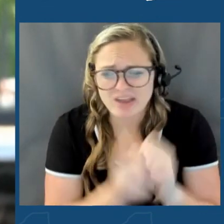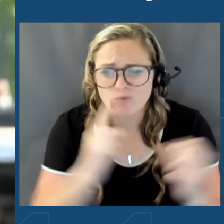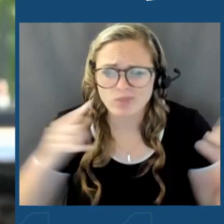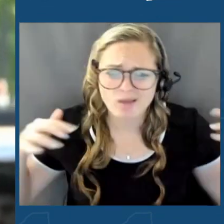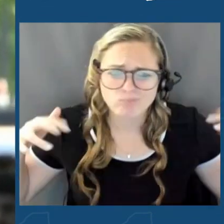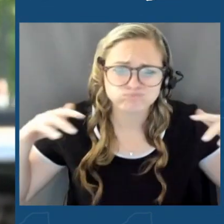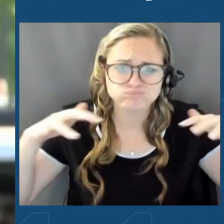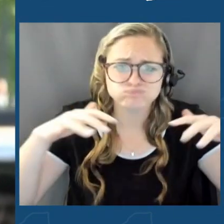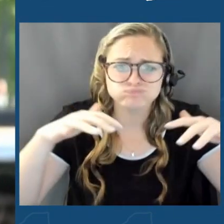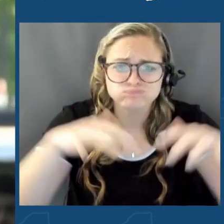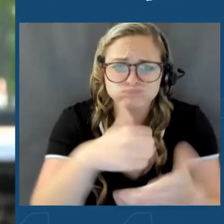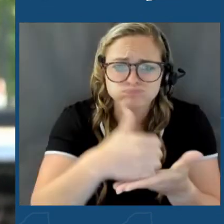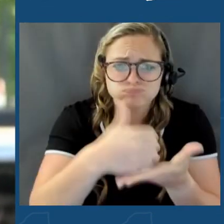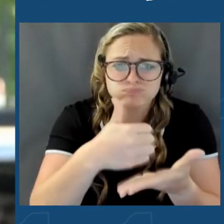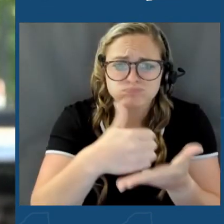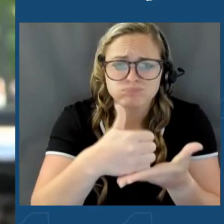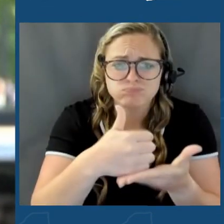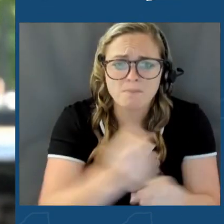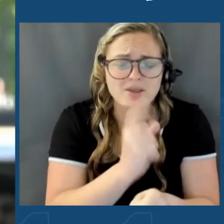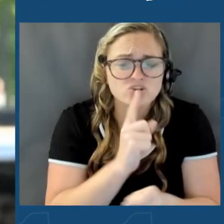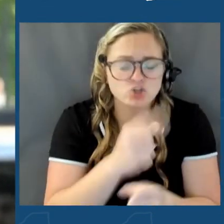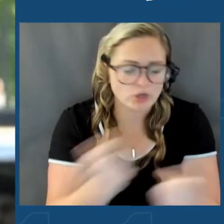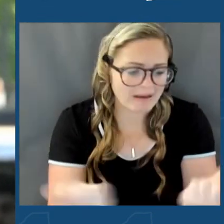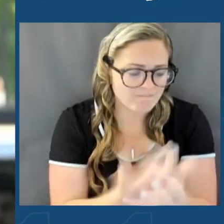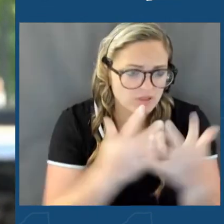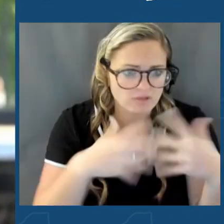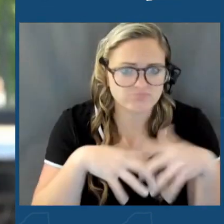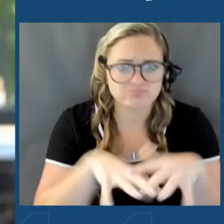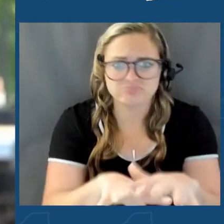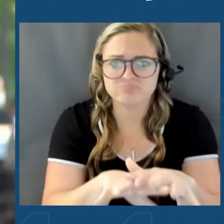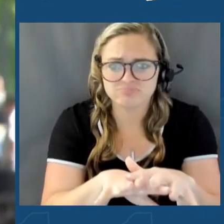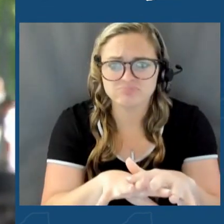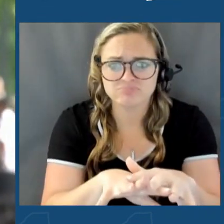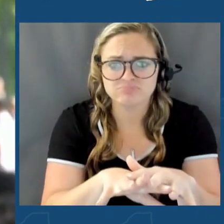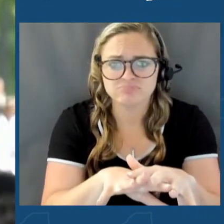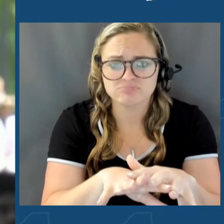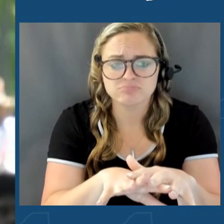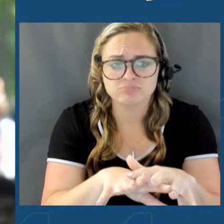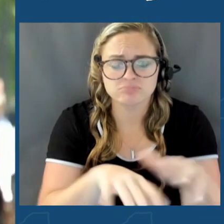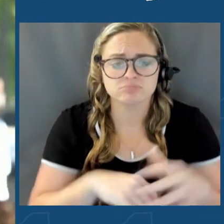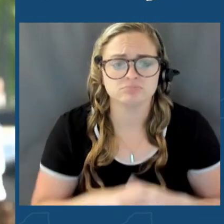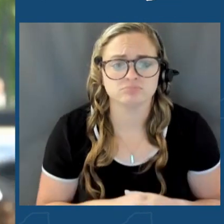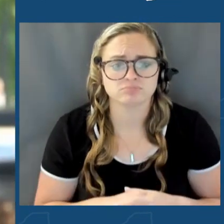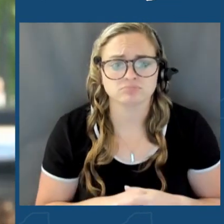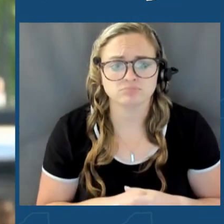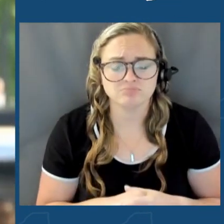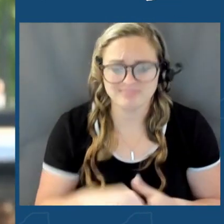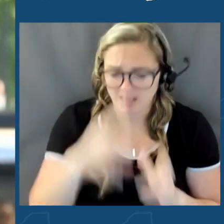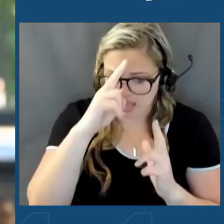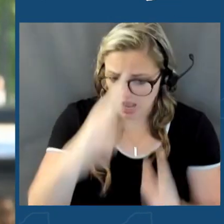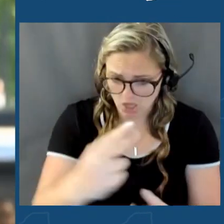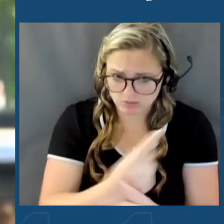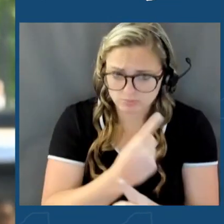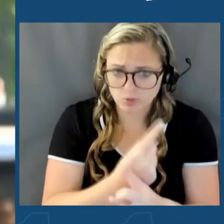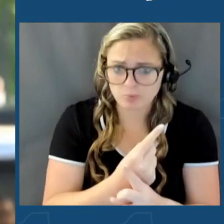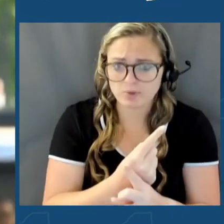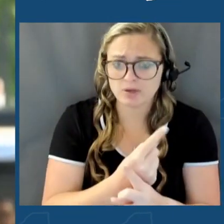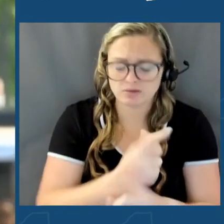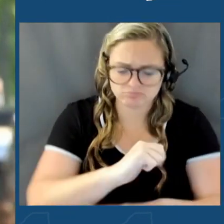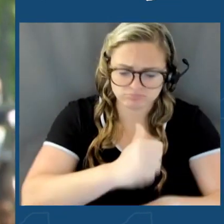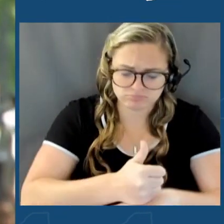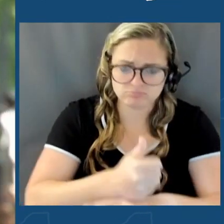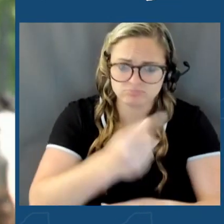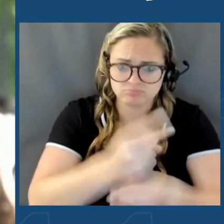up and made sure that everything that was drawn from this site was honored and placed in a hallowed ground